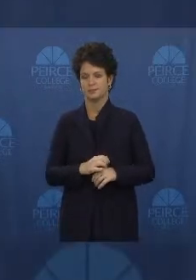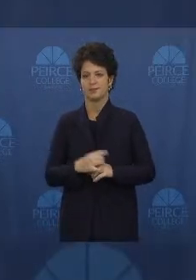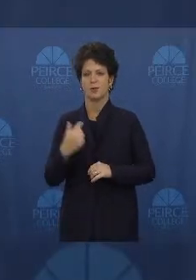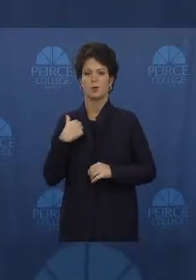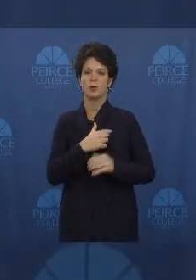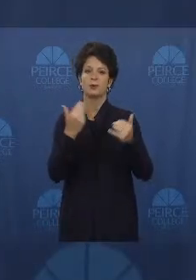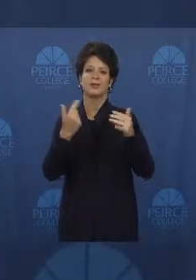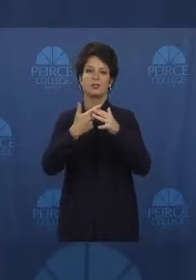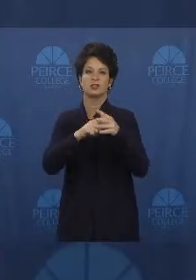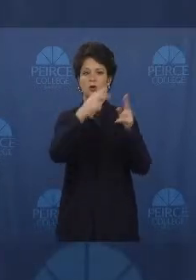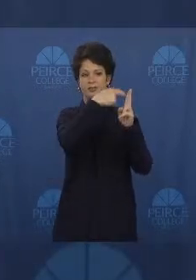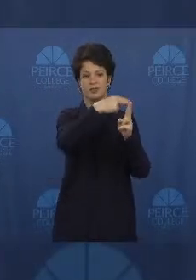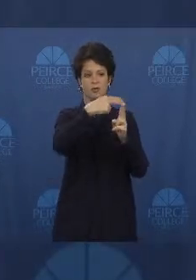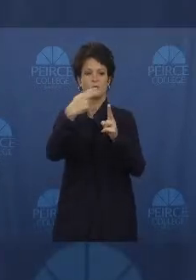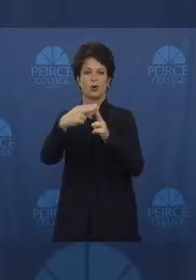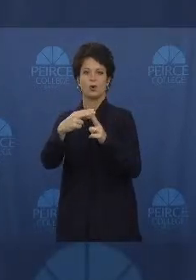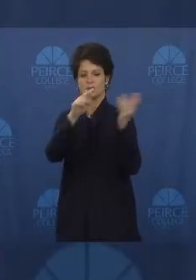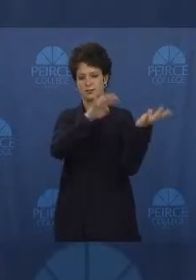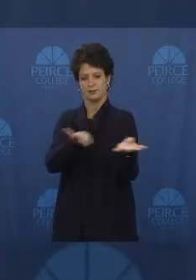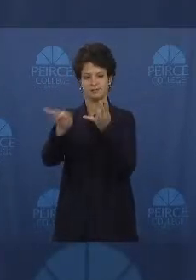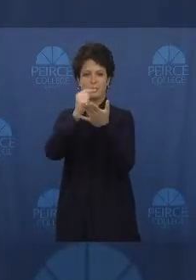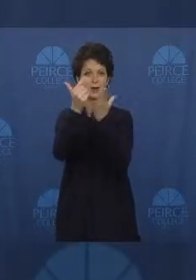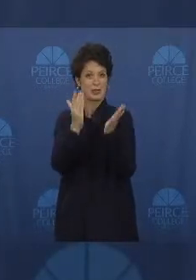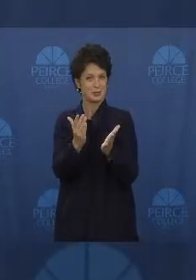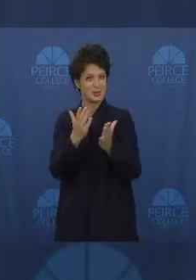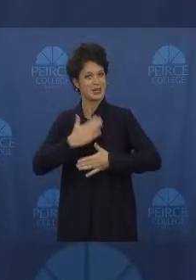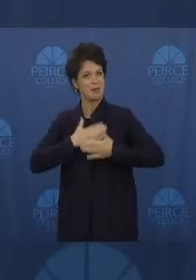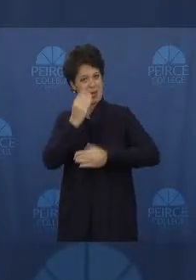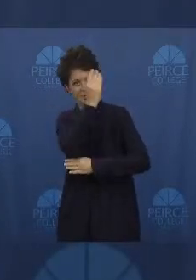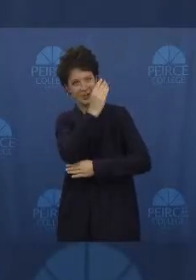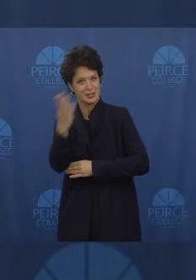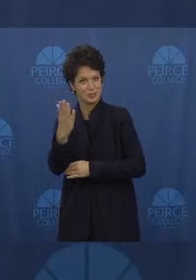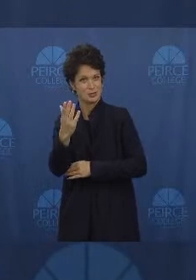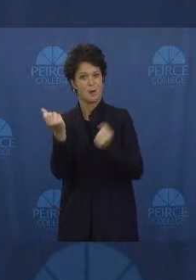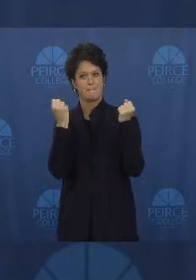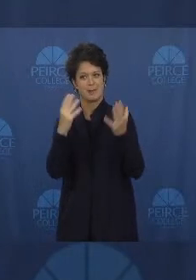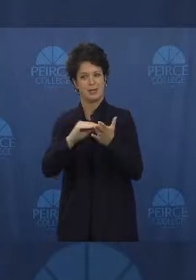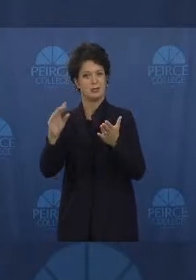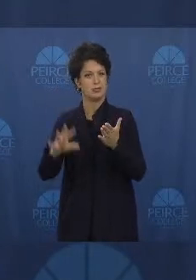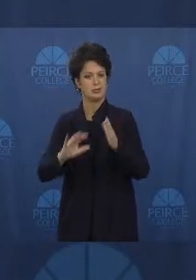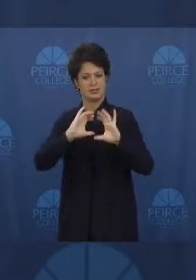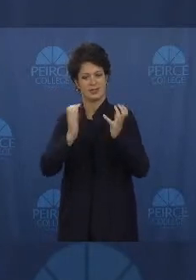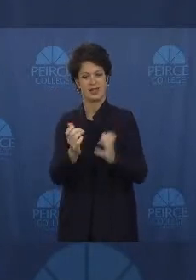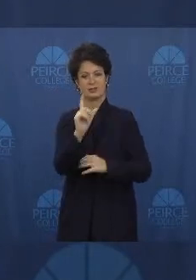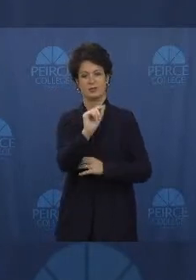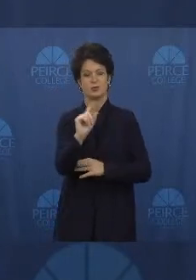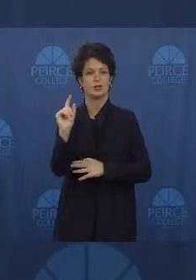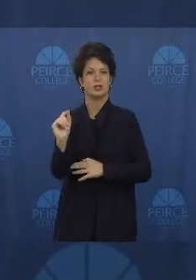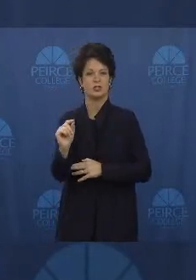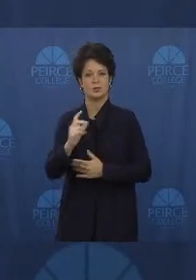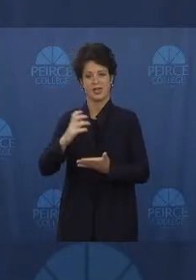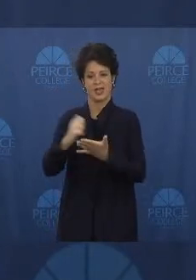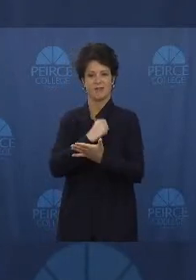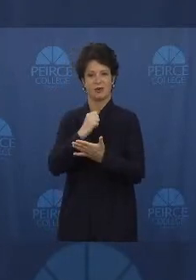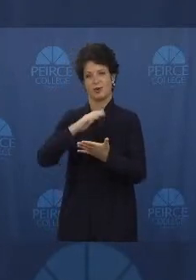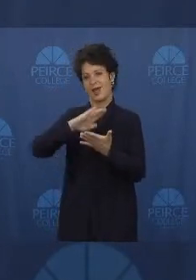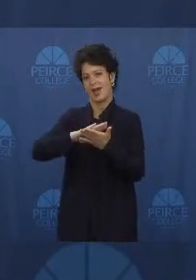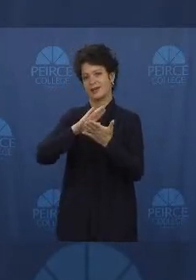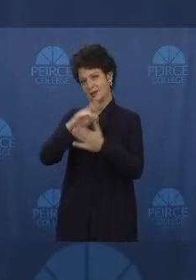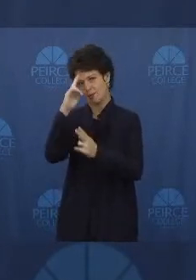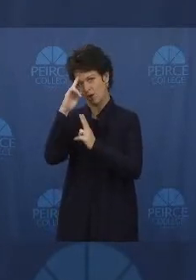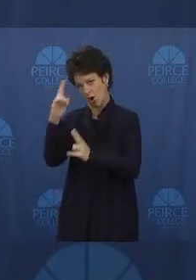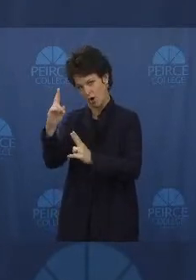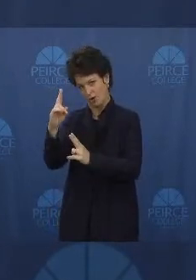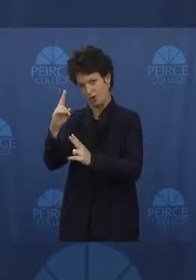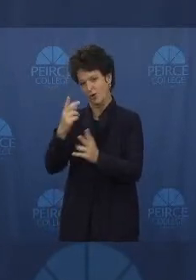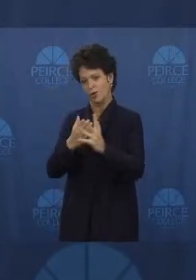We will now begin the roll call of candidates. I am pleased to report that many students in the class of 2020 have earned academic